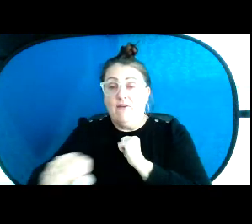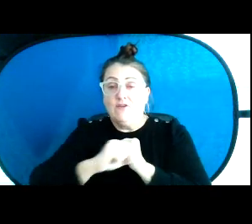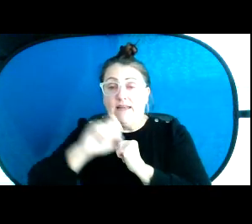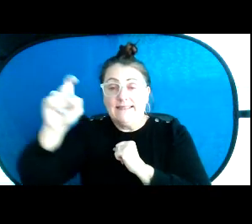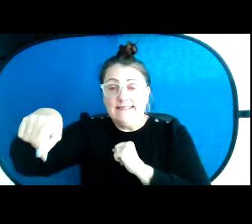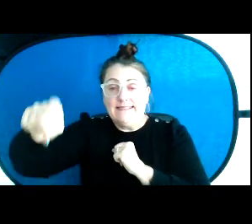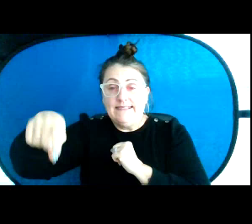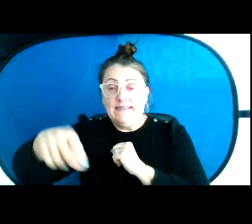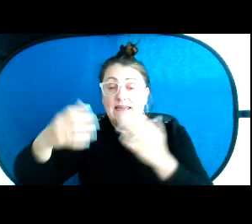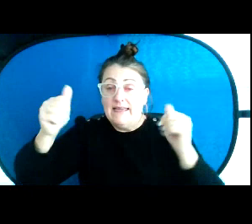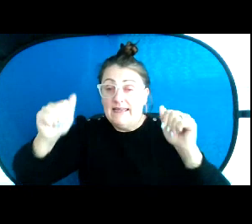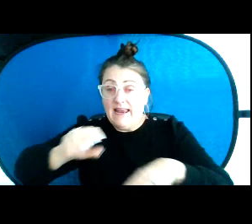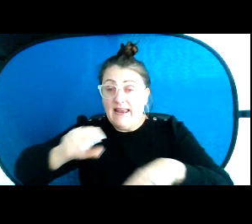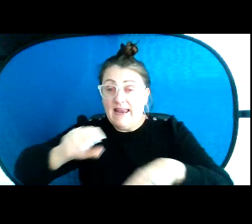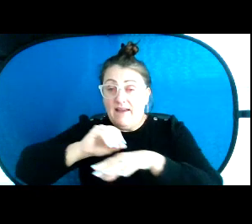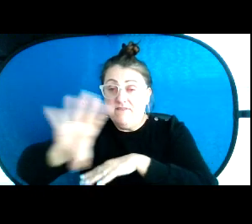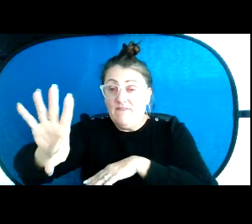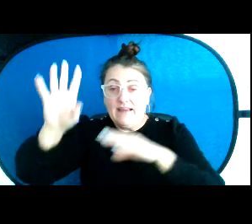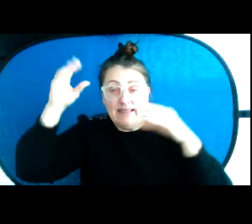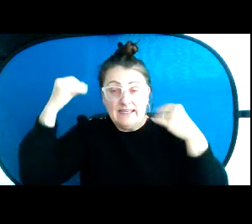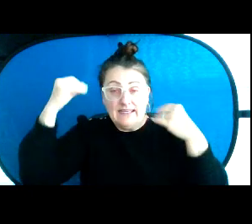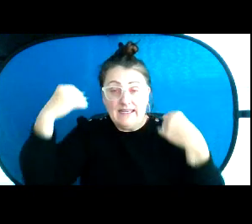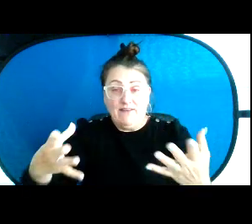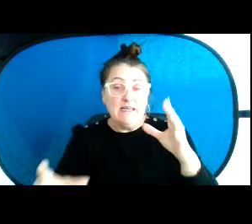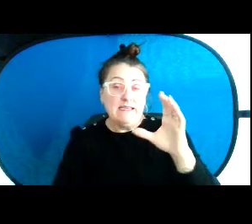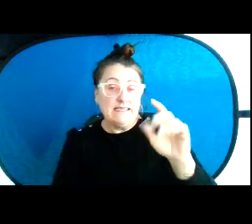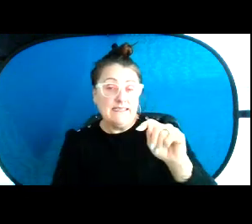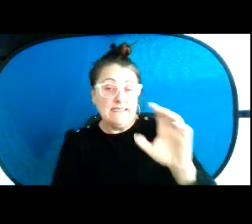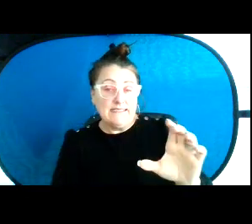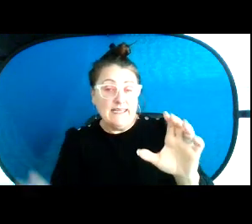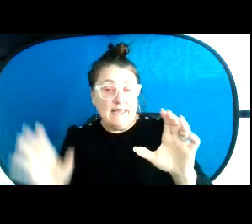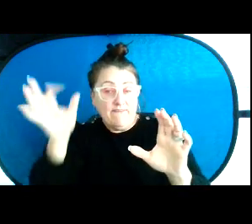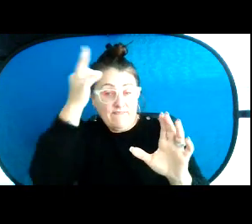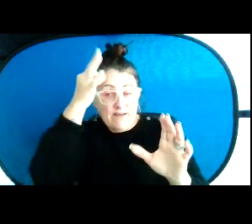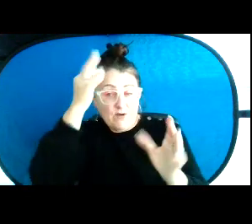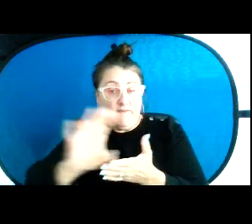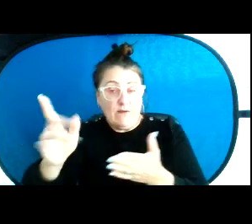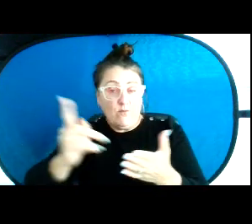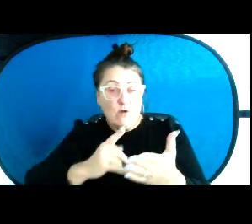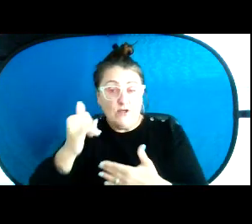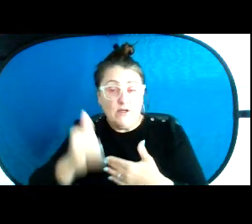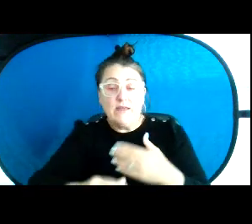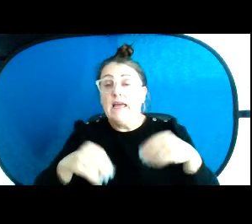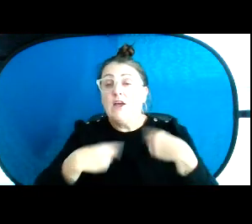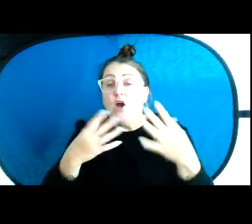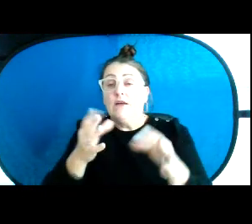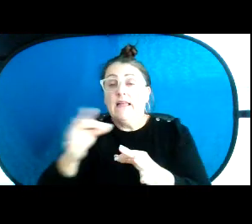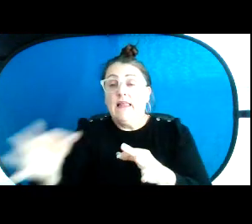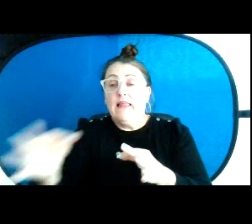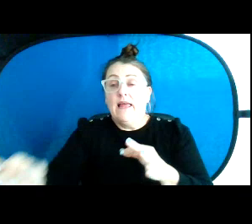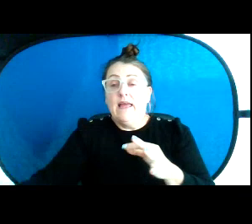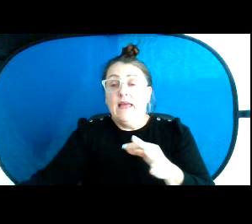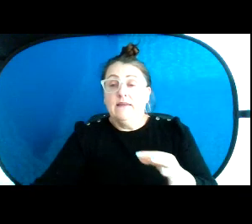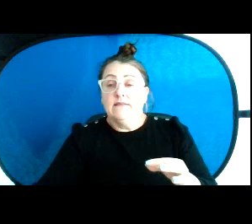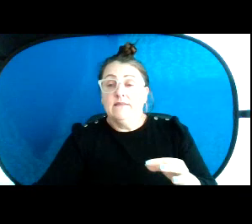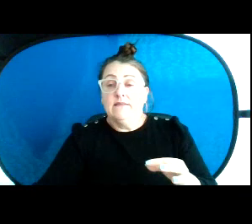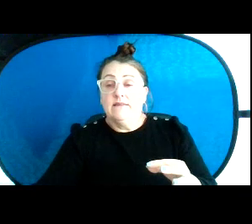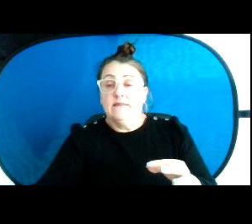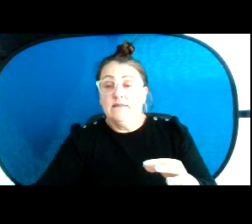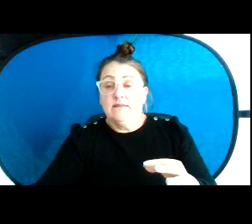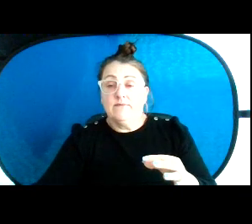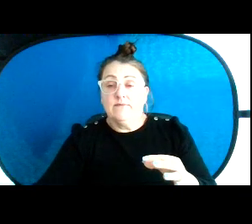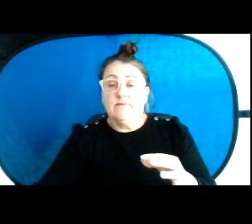could affect timely delivery of existing CTC funded federal projects and cause project delays. RTPAs